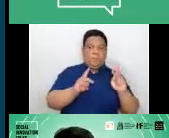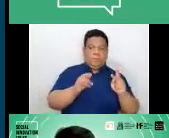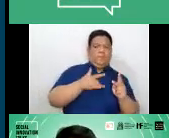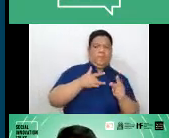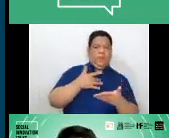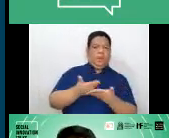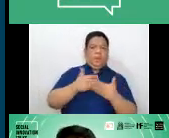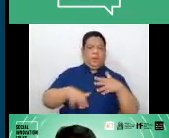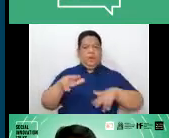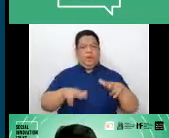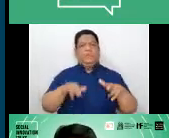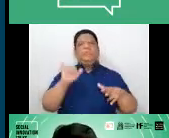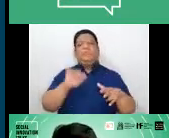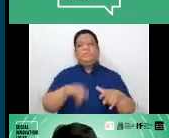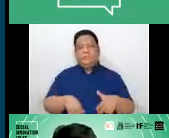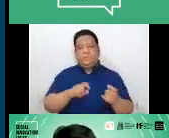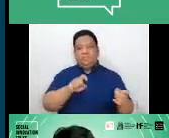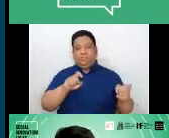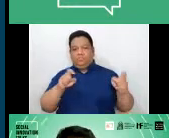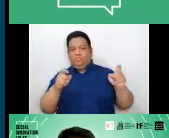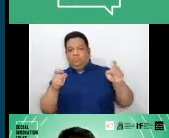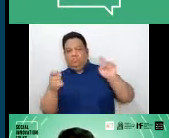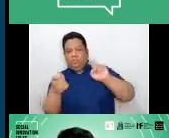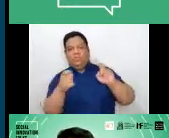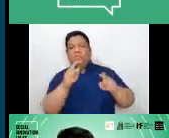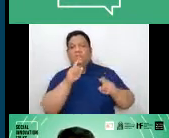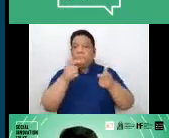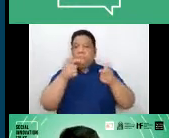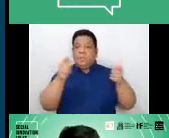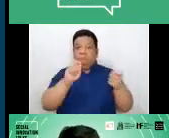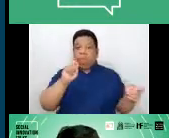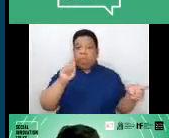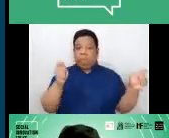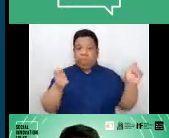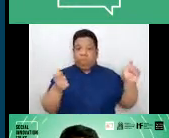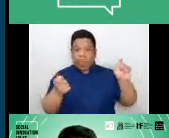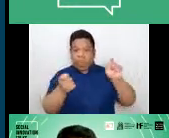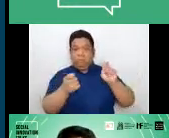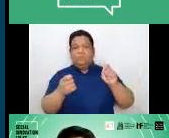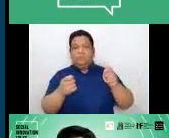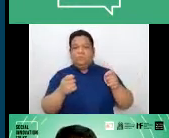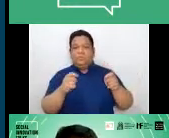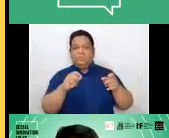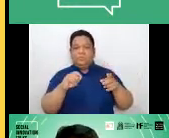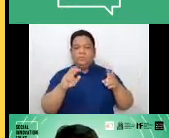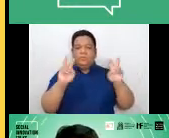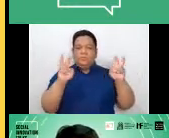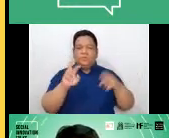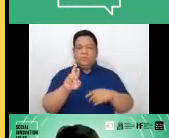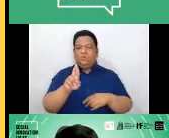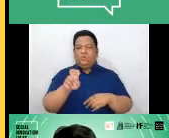that's what living in a revolution is. It's a dynamic change, a revolution of the status